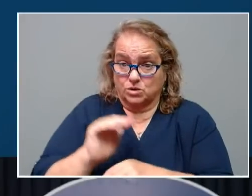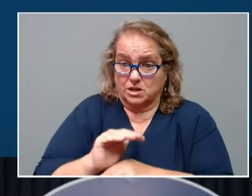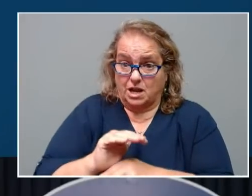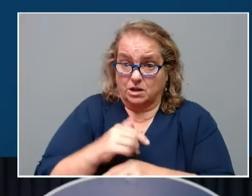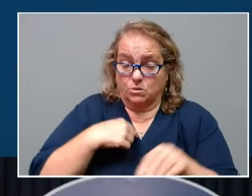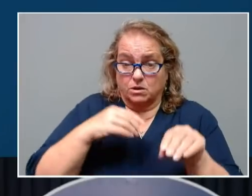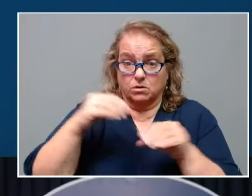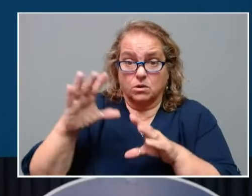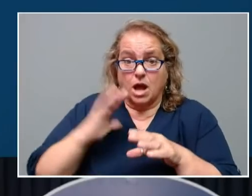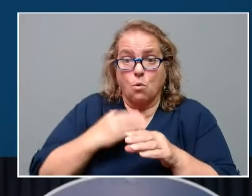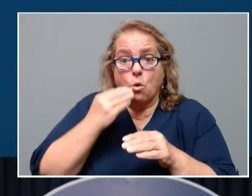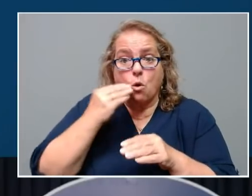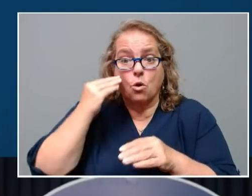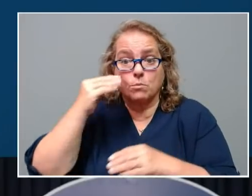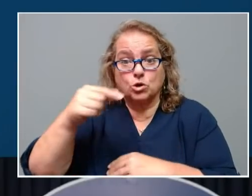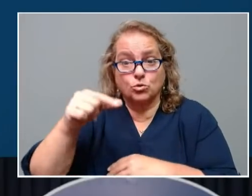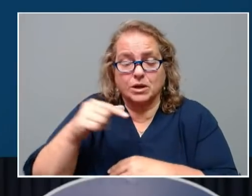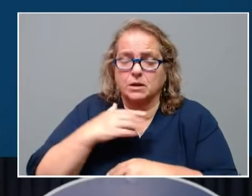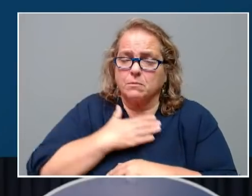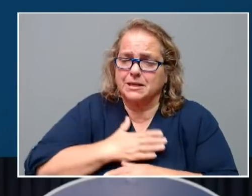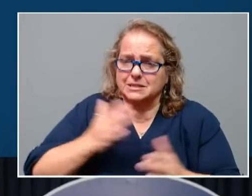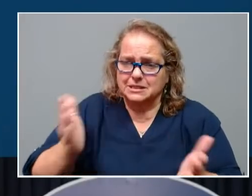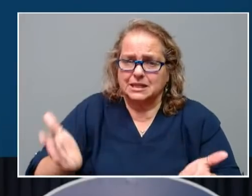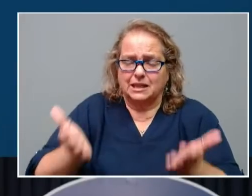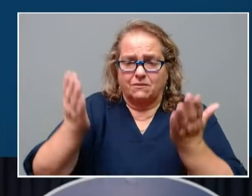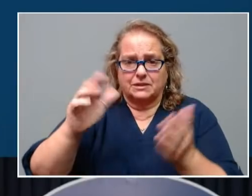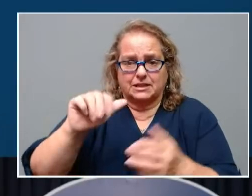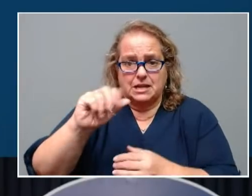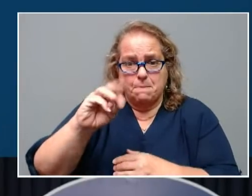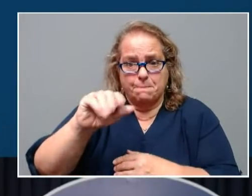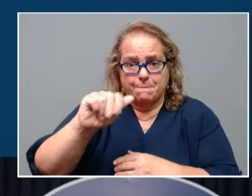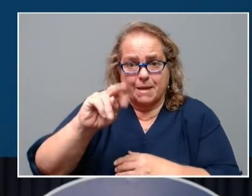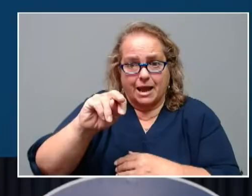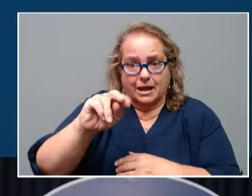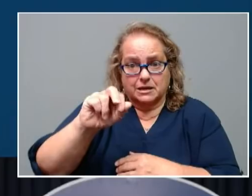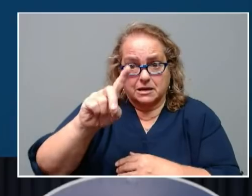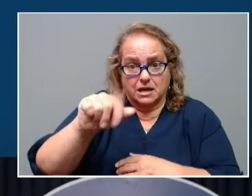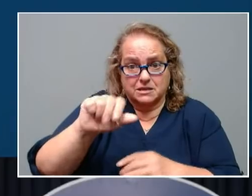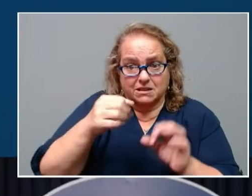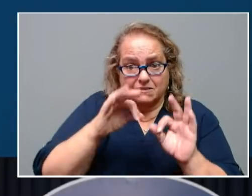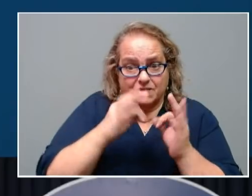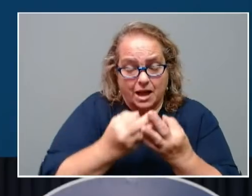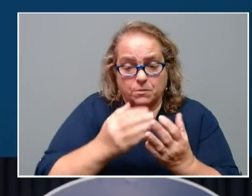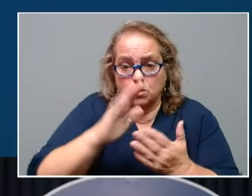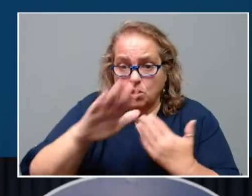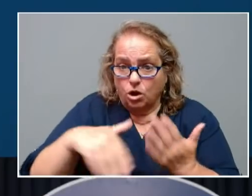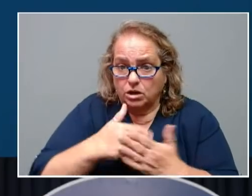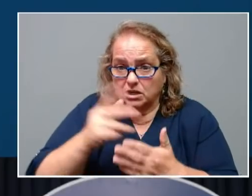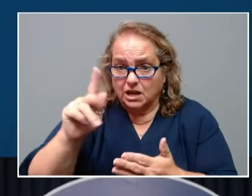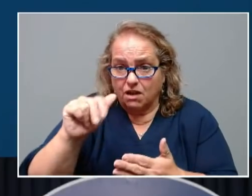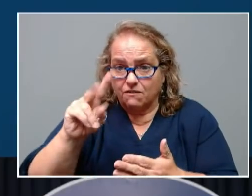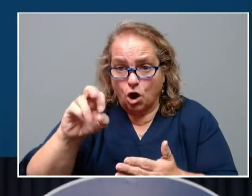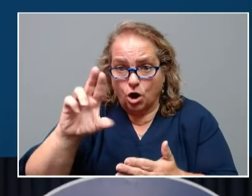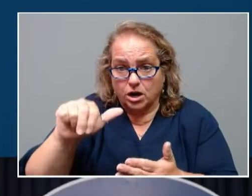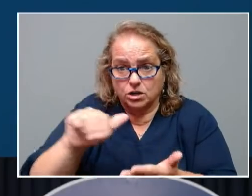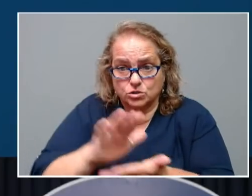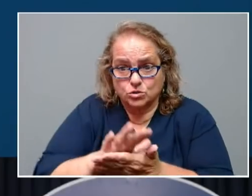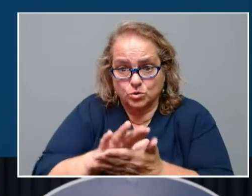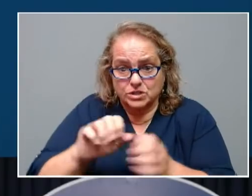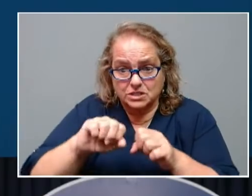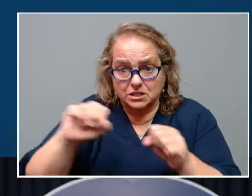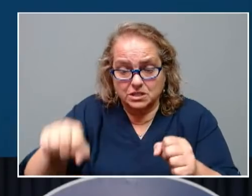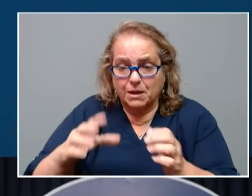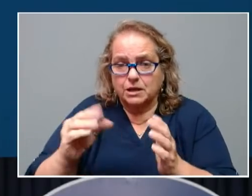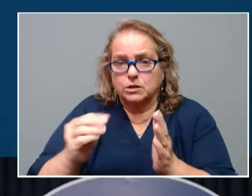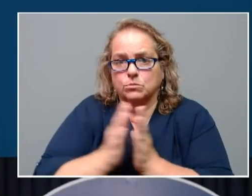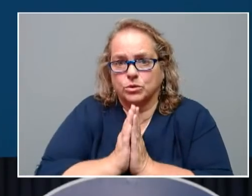let us lift Amanda's family and the entire Caverna School District up in prayer. This is why we turn on our green